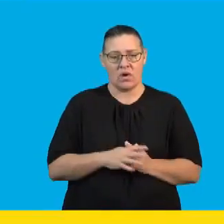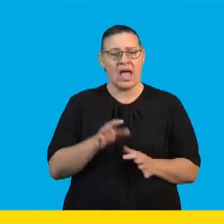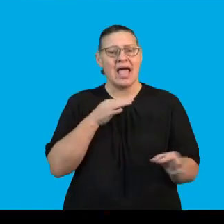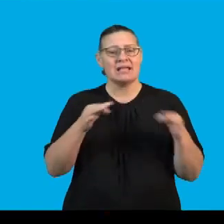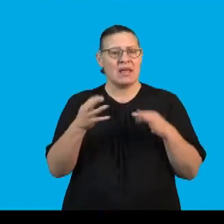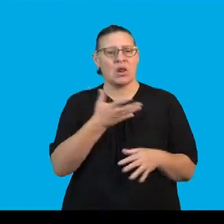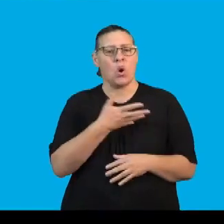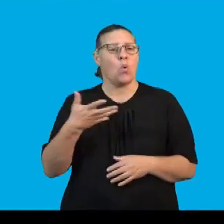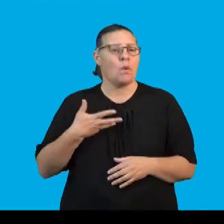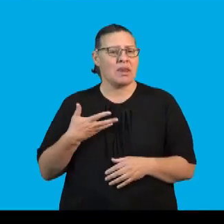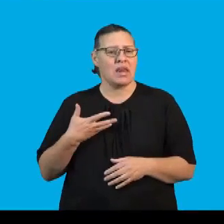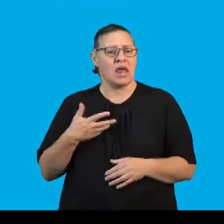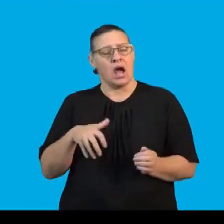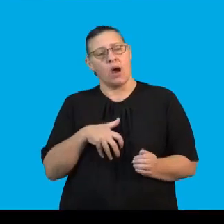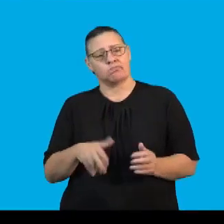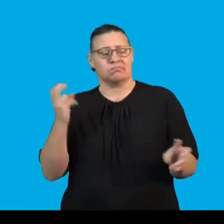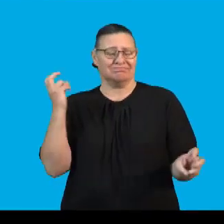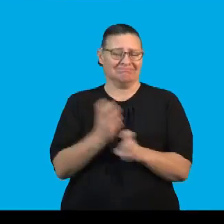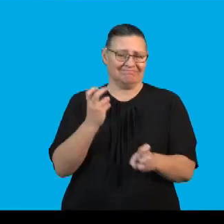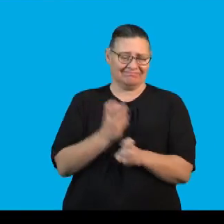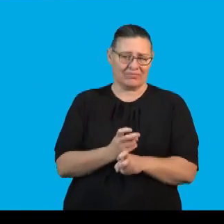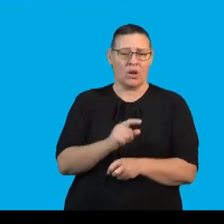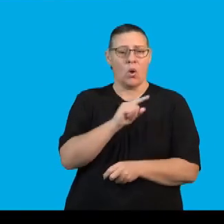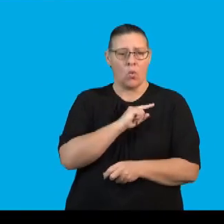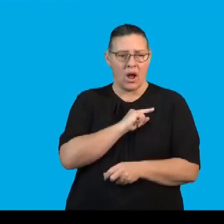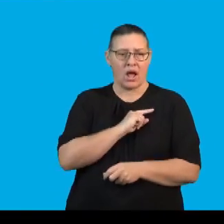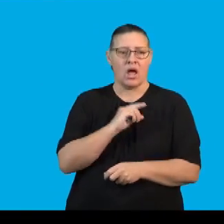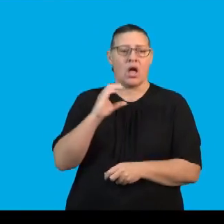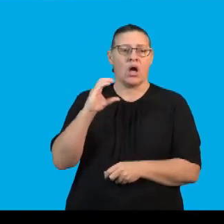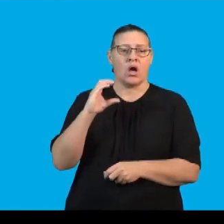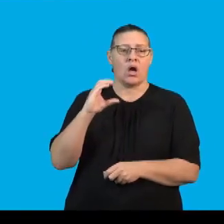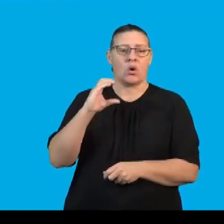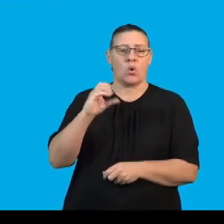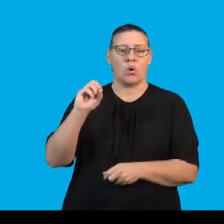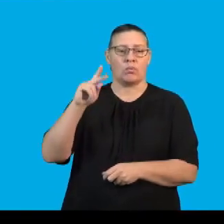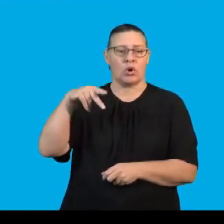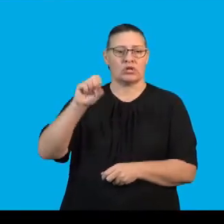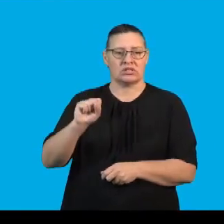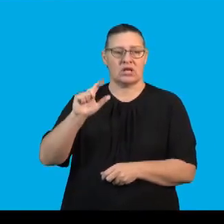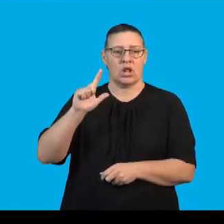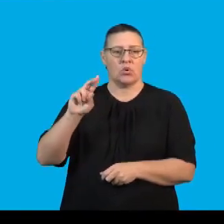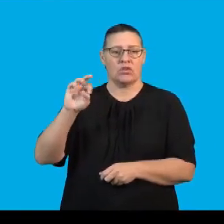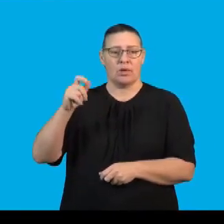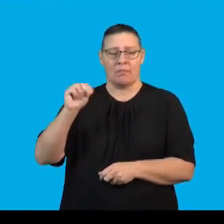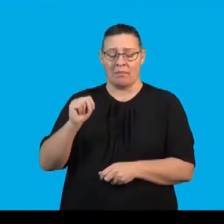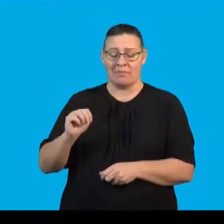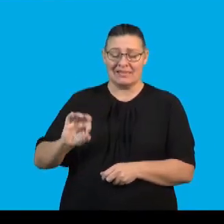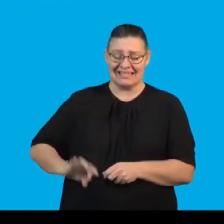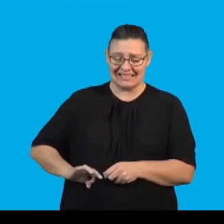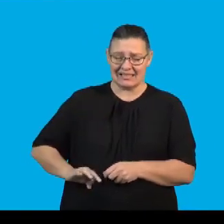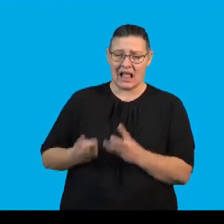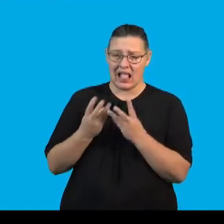234. Explain why a woman will not be able to fall pregnant if she has a corpus luteum cyst that does